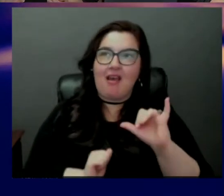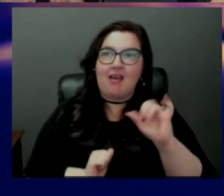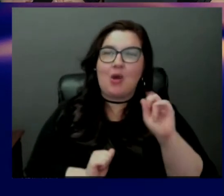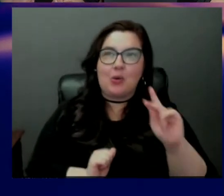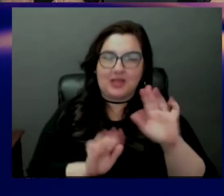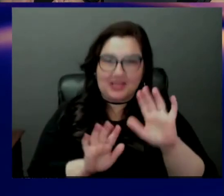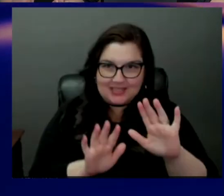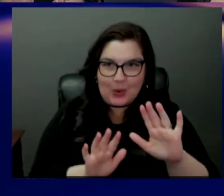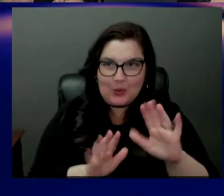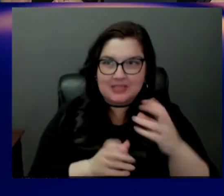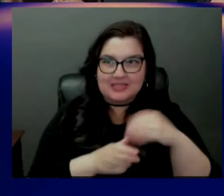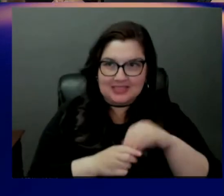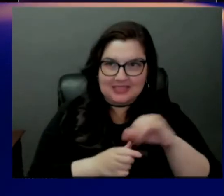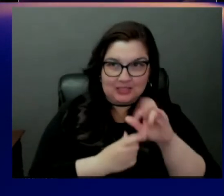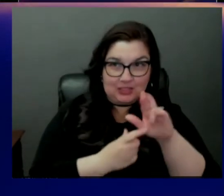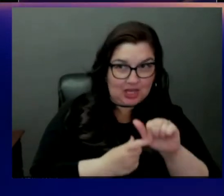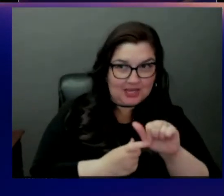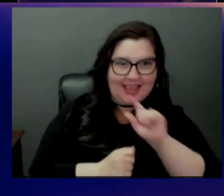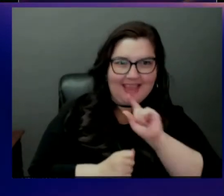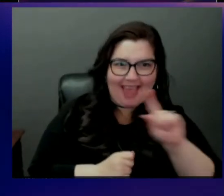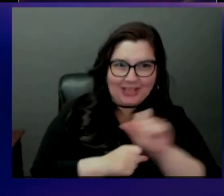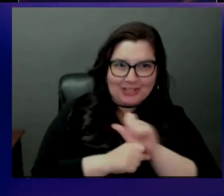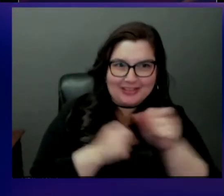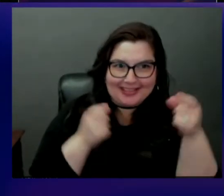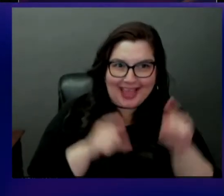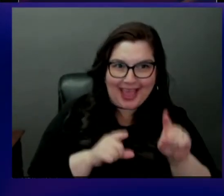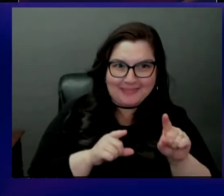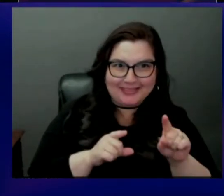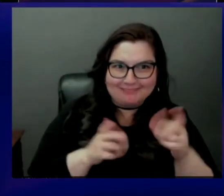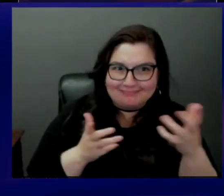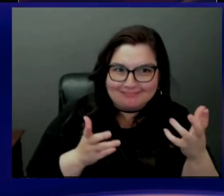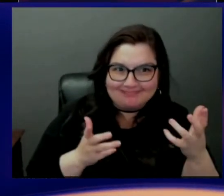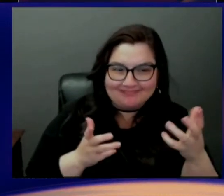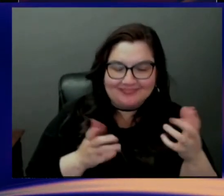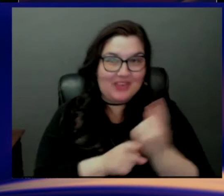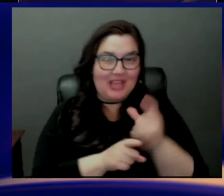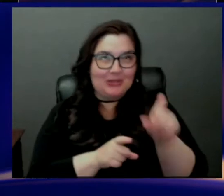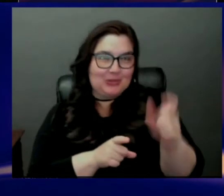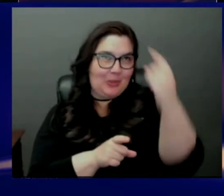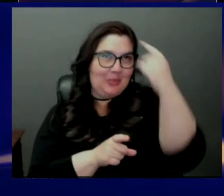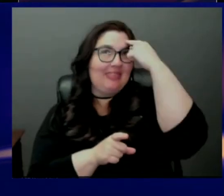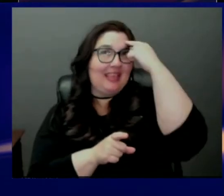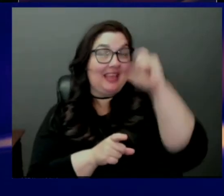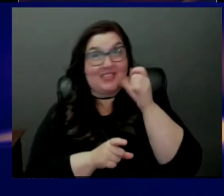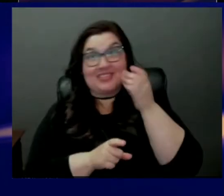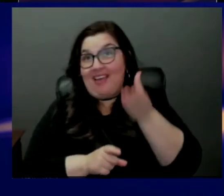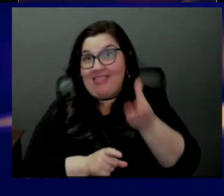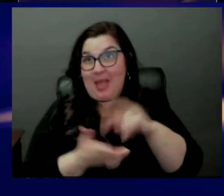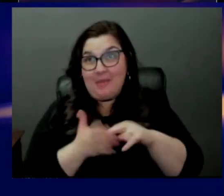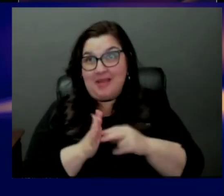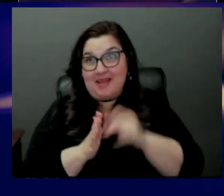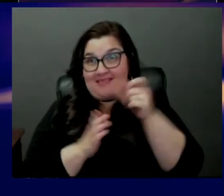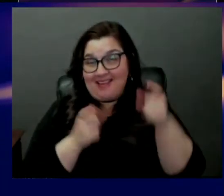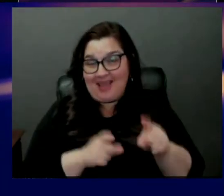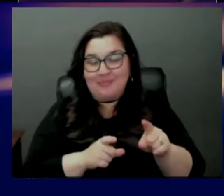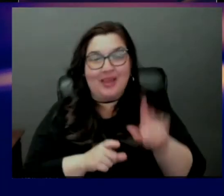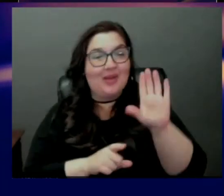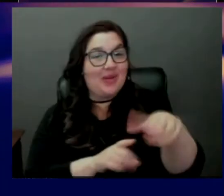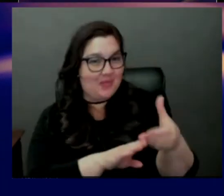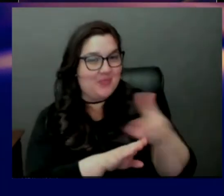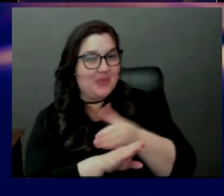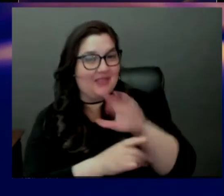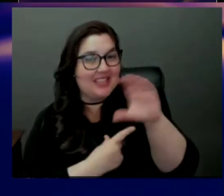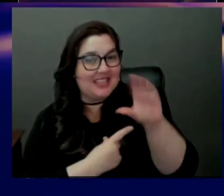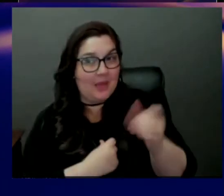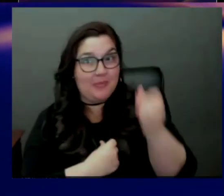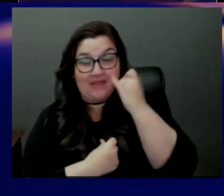Jira, did it actually happen? Exactly, That's, it didn't exist. that's Well, how you should be thinking, yes. honestly. Like, At yeah. a previous company I worked at, we had that mindset. If it's not in